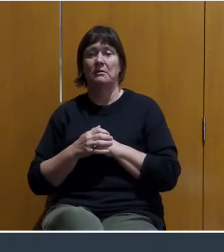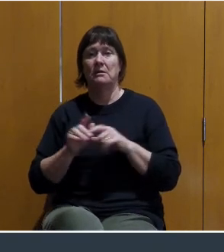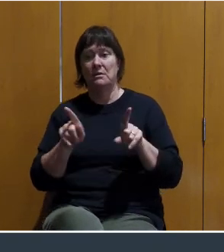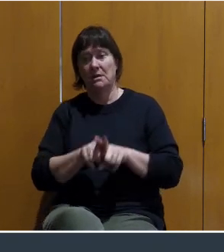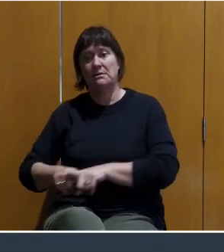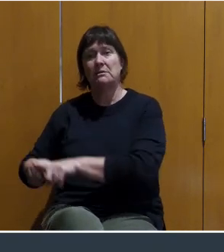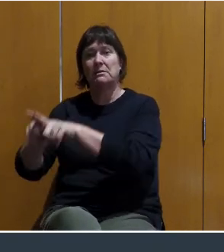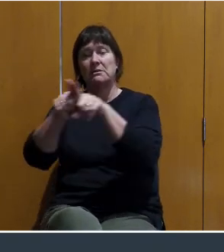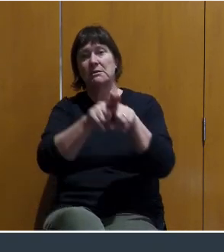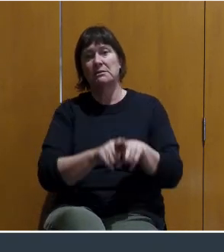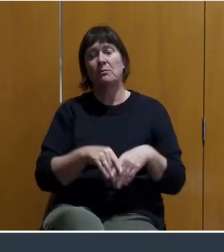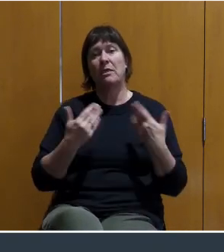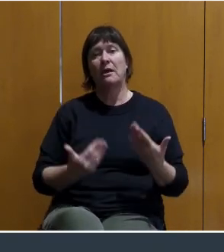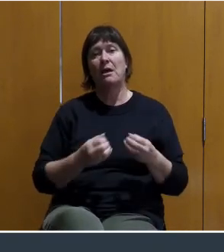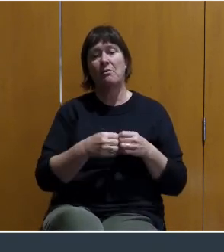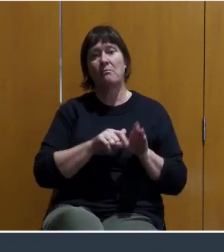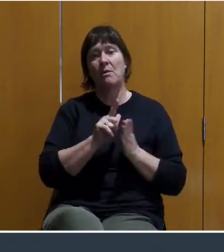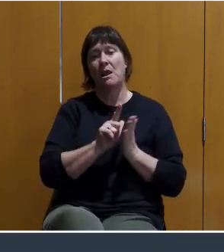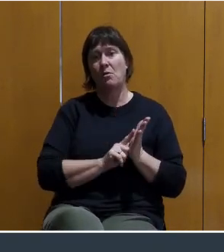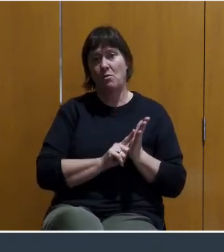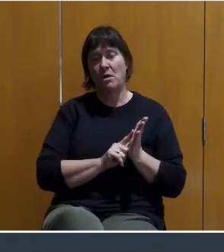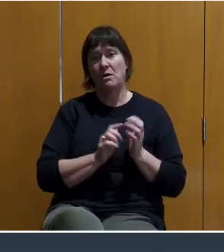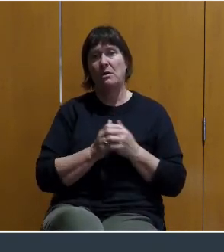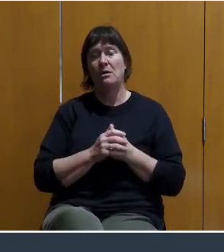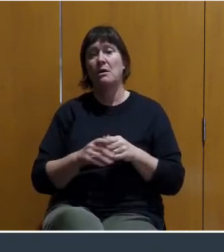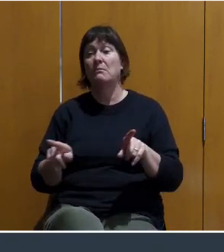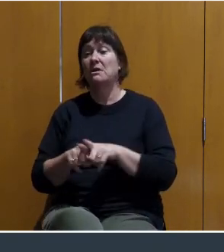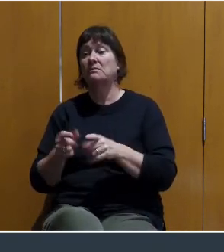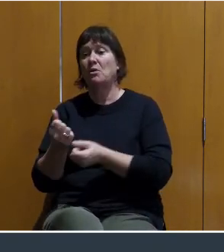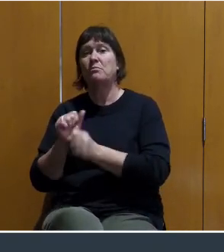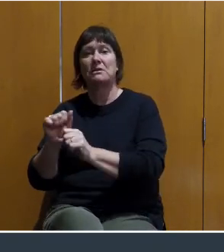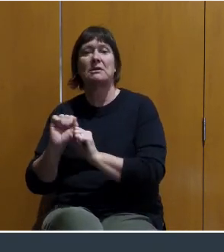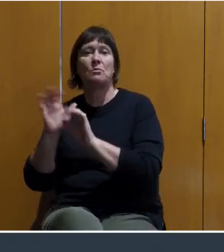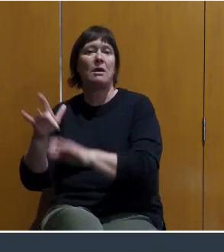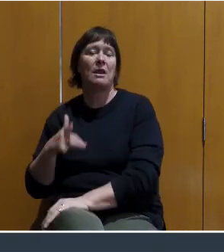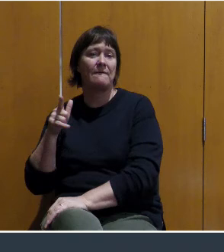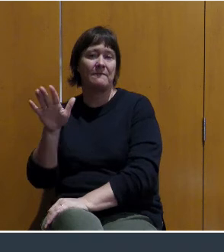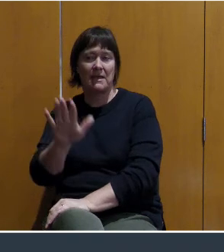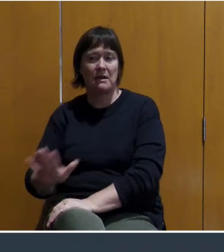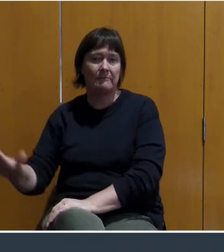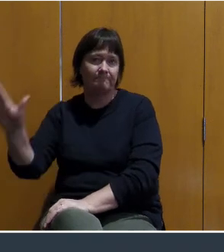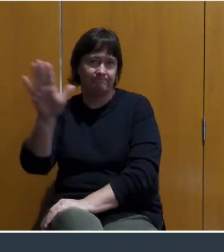the current bylaw, but also protects the wildlife